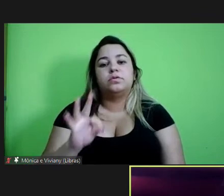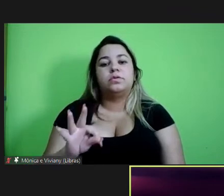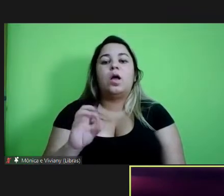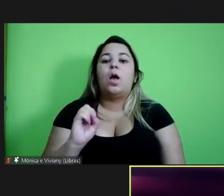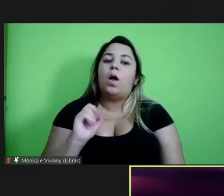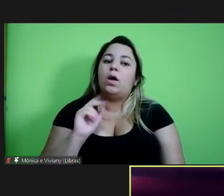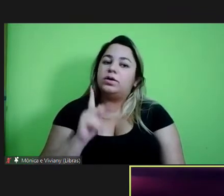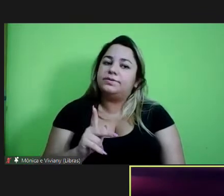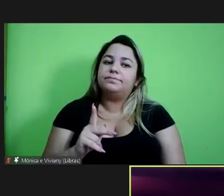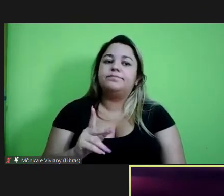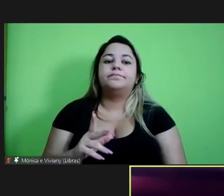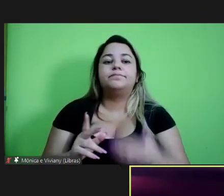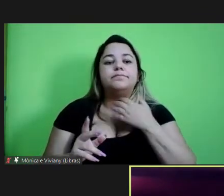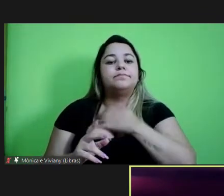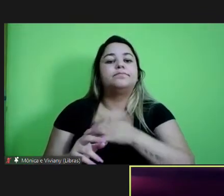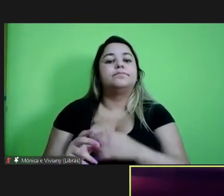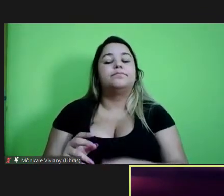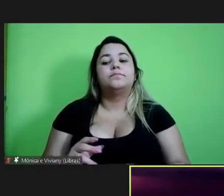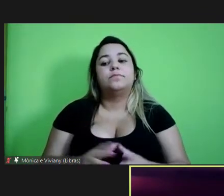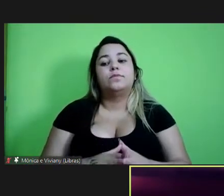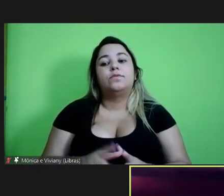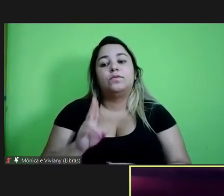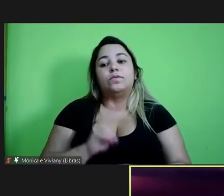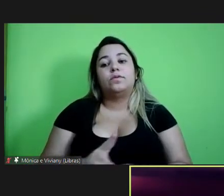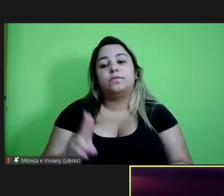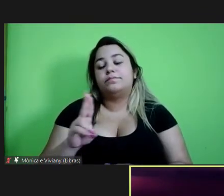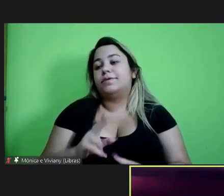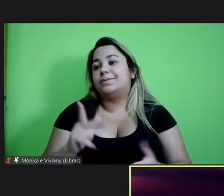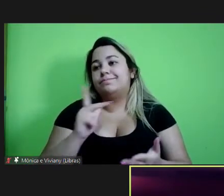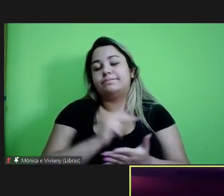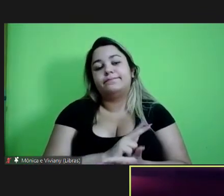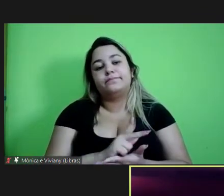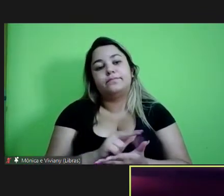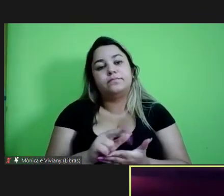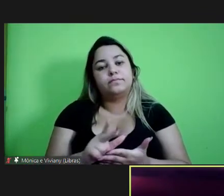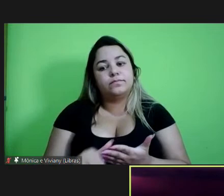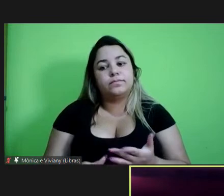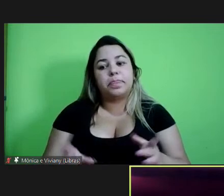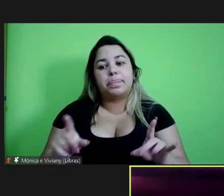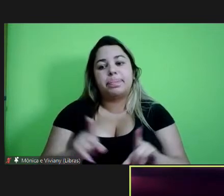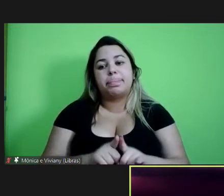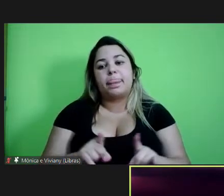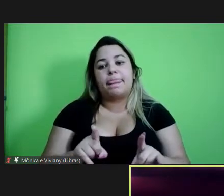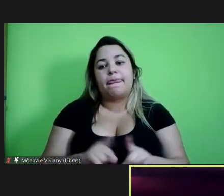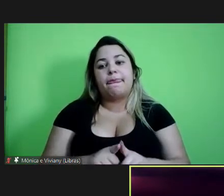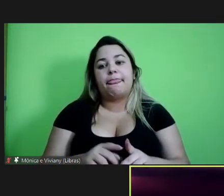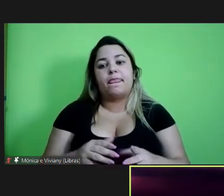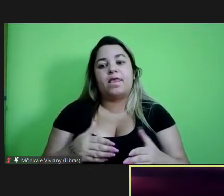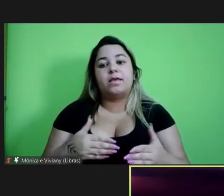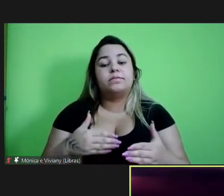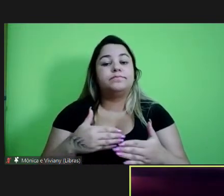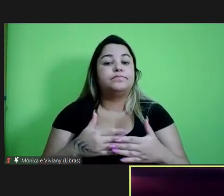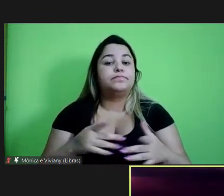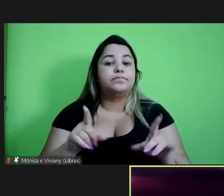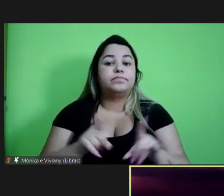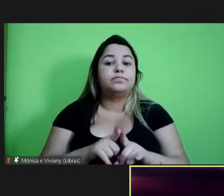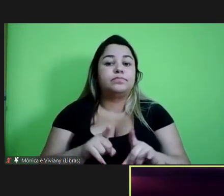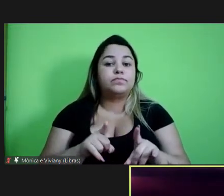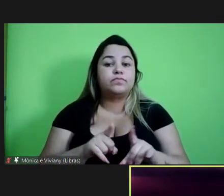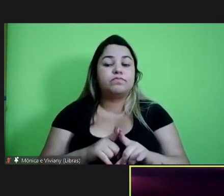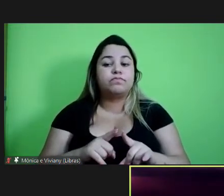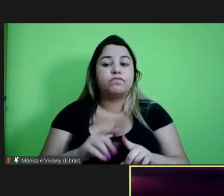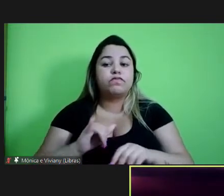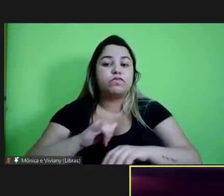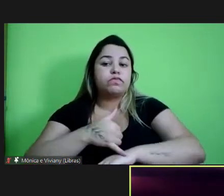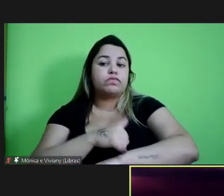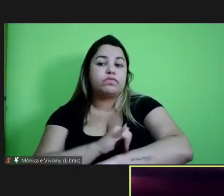we use a variety of methods and a variety of approaches to address the issue of obesity, to address